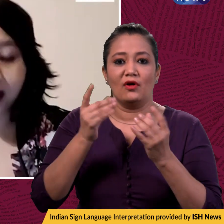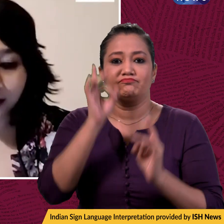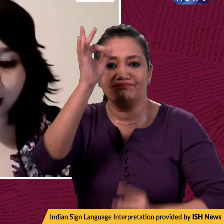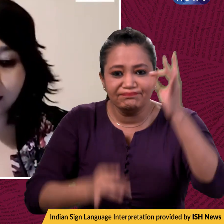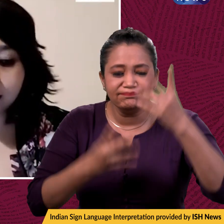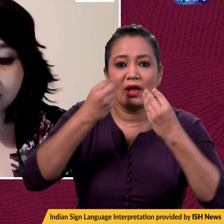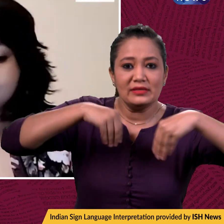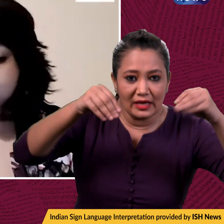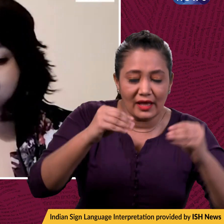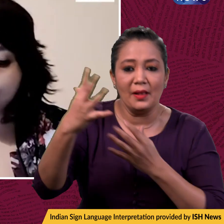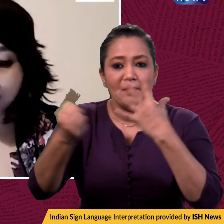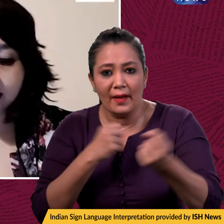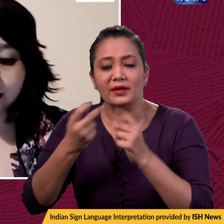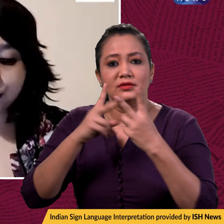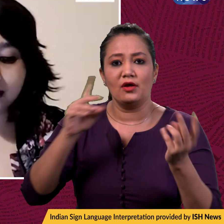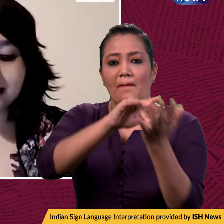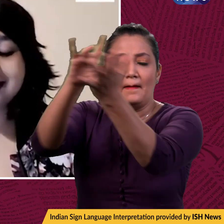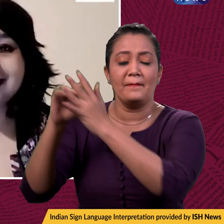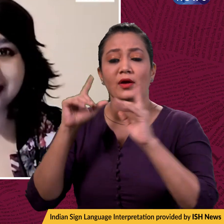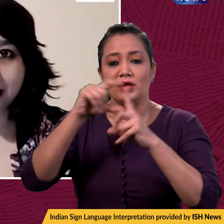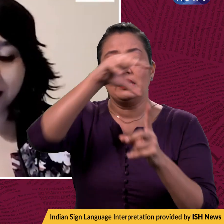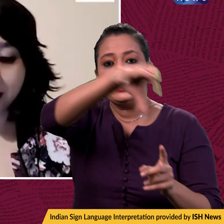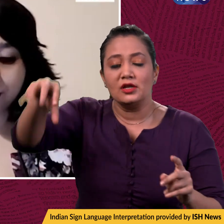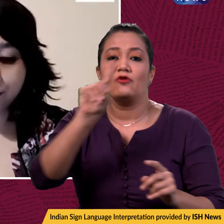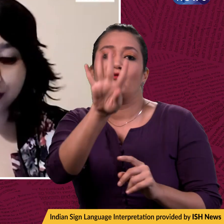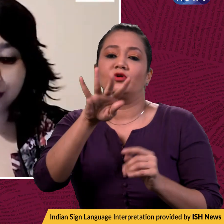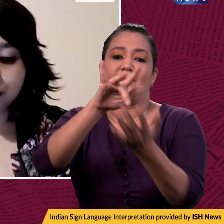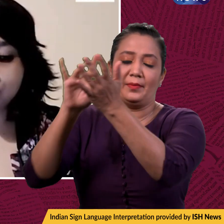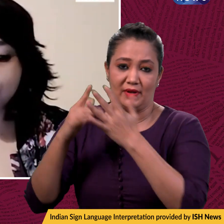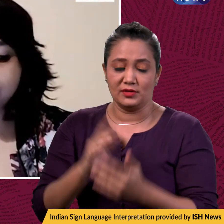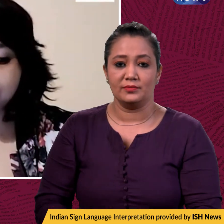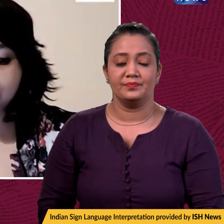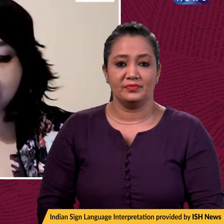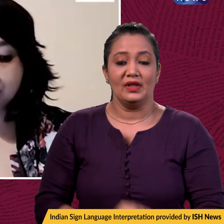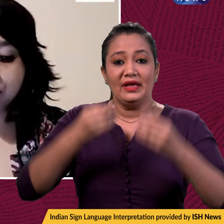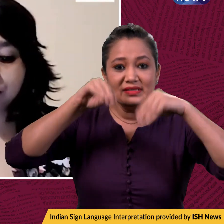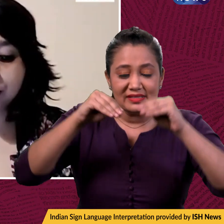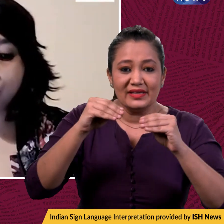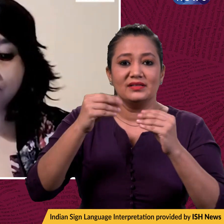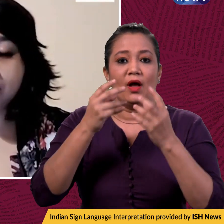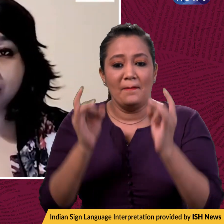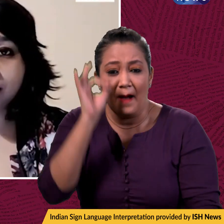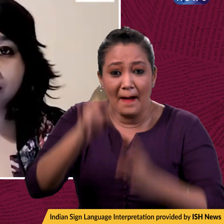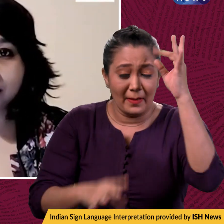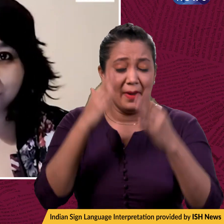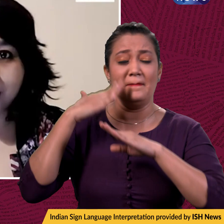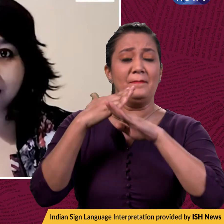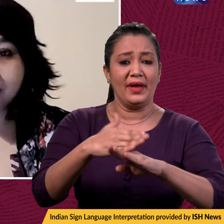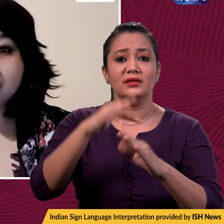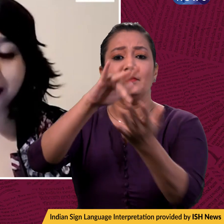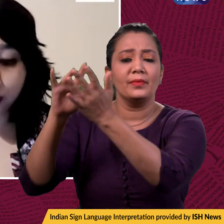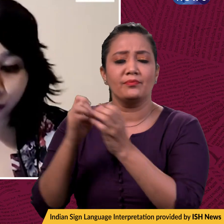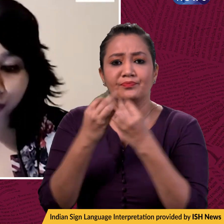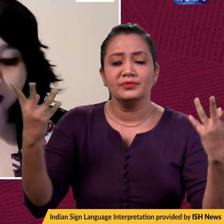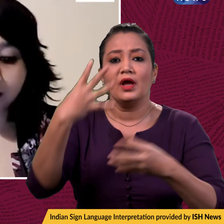of firecrackers in 14 districts near Delhi. Now, the 14 districts where sale and bursting of crackers is